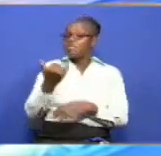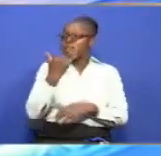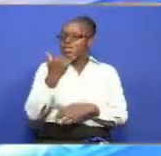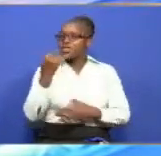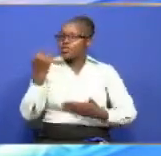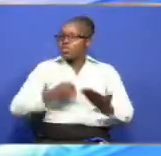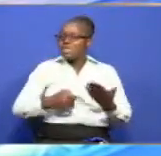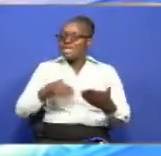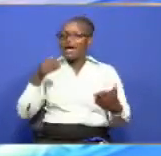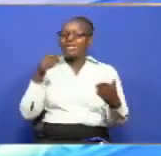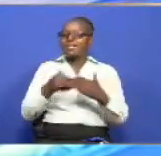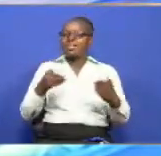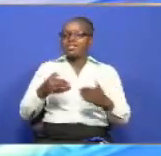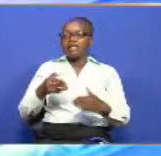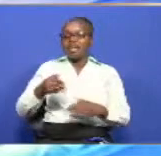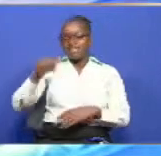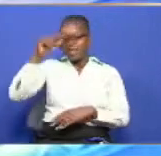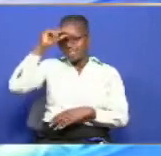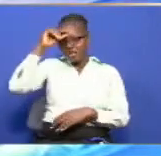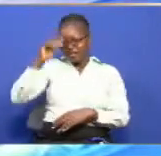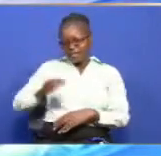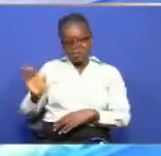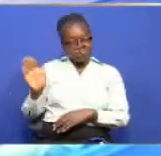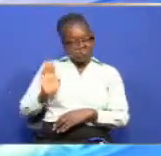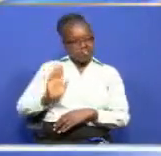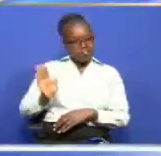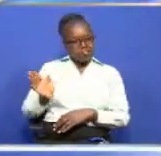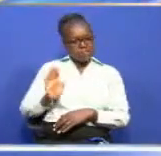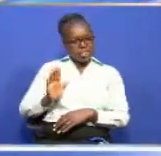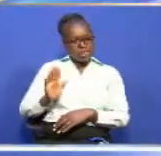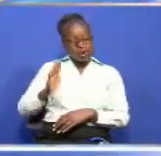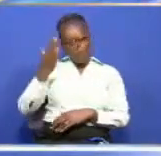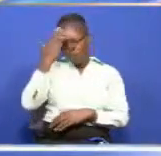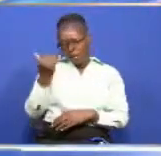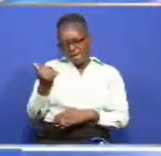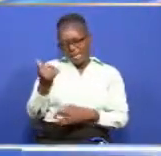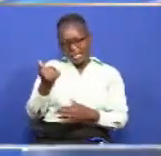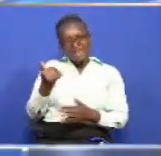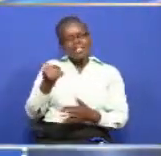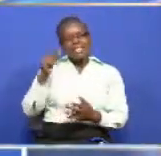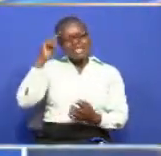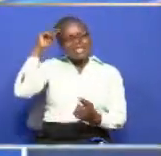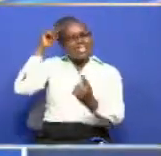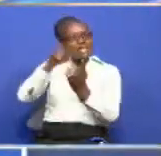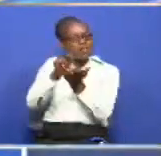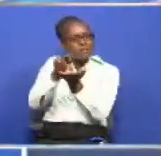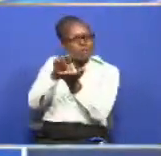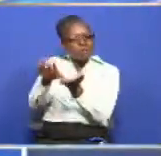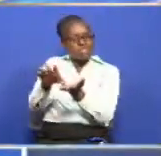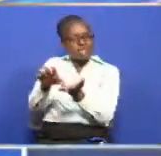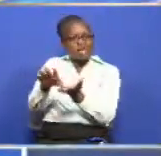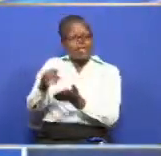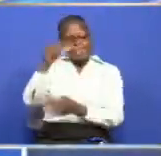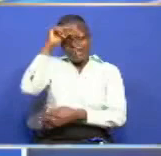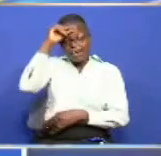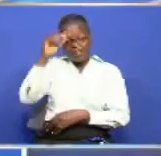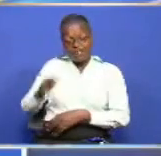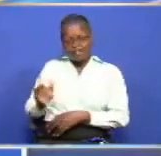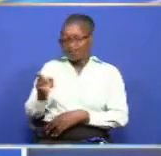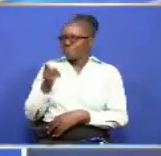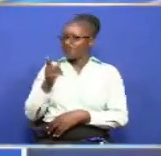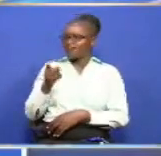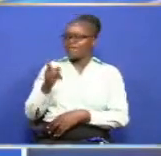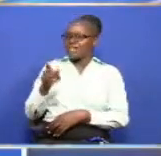put forward with regards to what warrants the impeachment of the Kitui Governor Charity Ngilu,